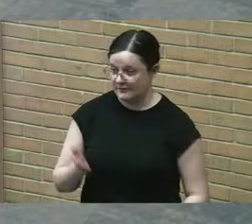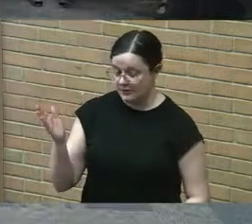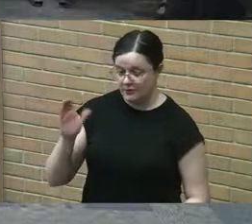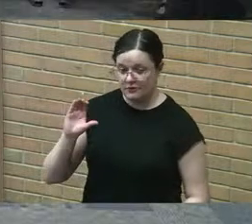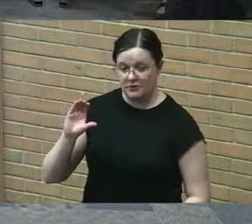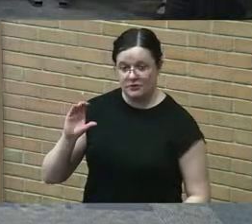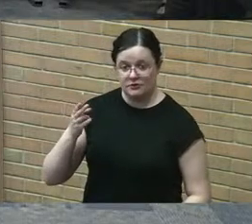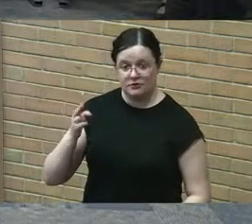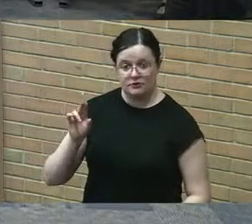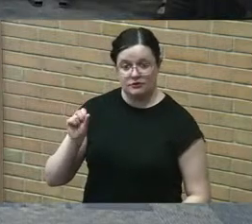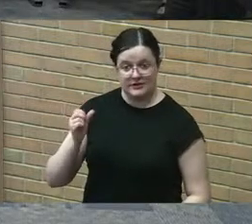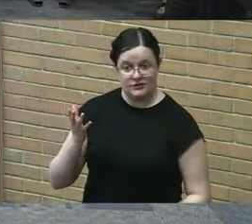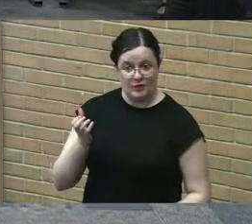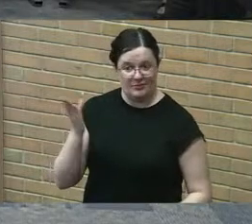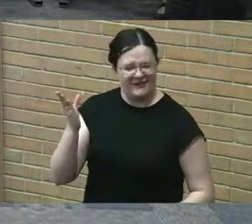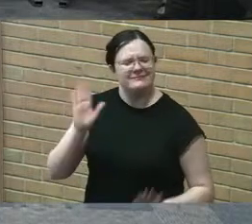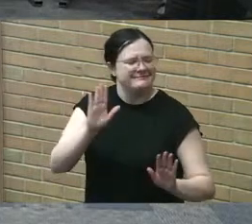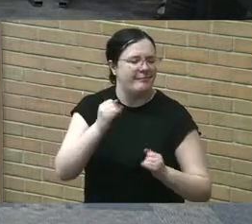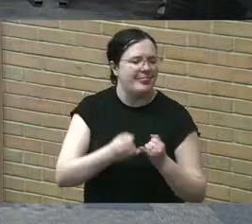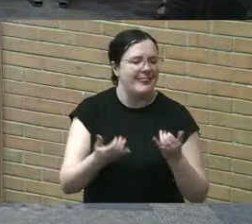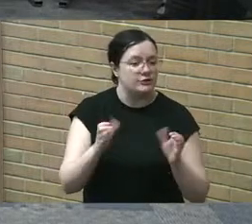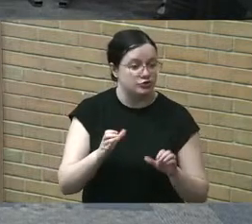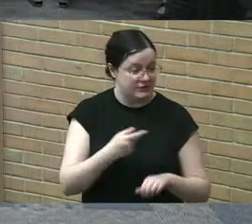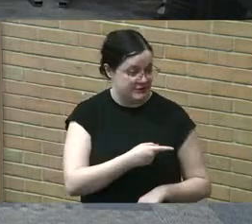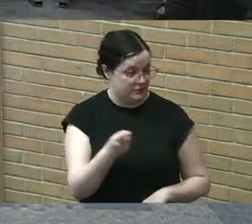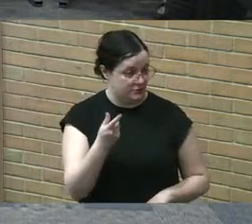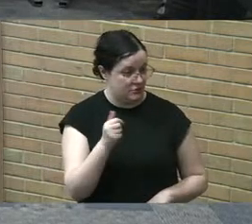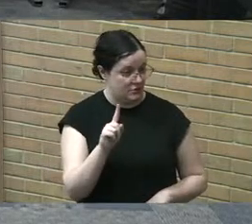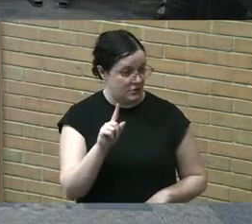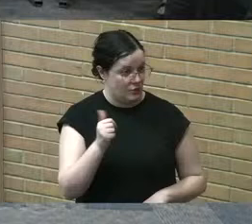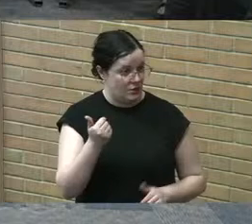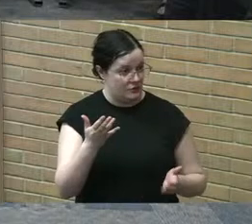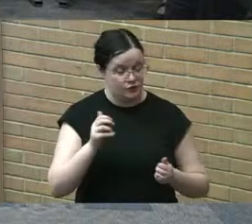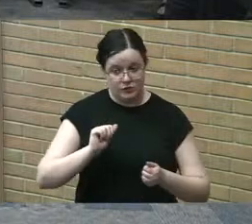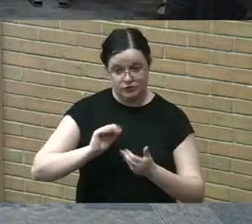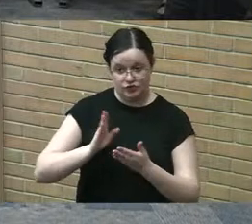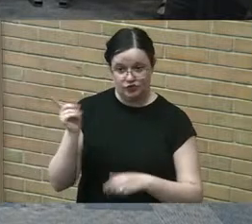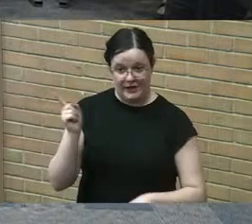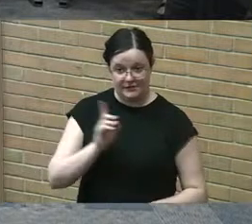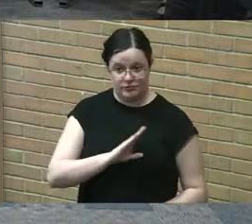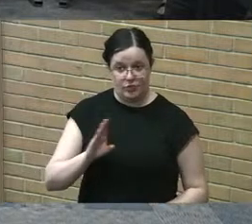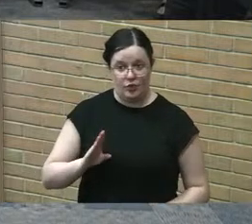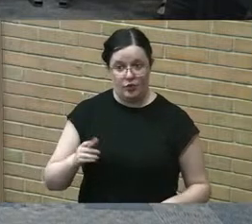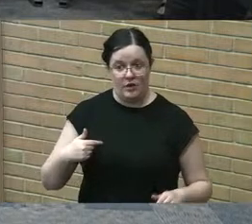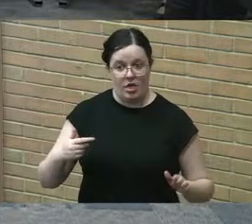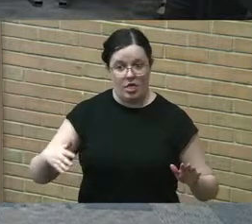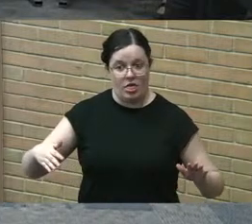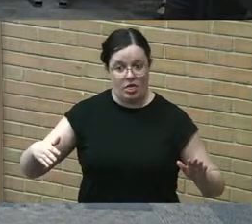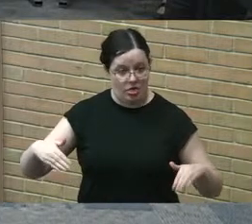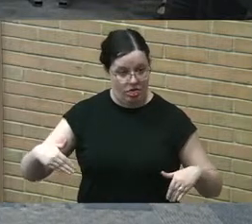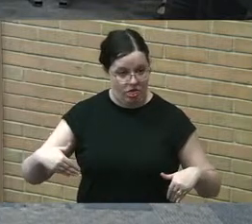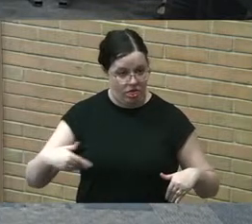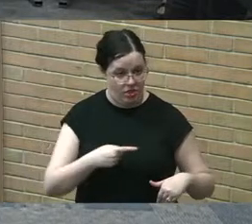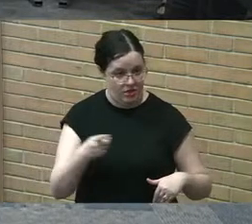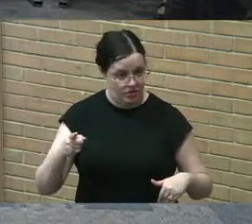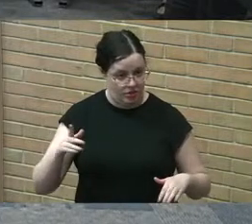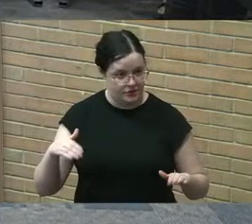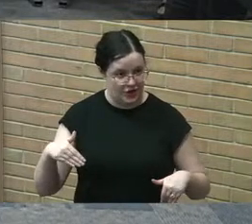give everybody one more shot. Is there anybody else that would like to address the board that hasn't yet spoken during the open forum?